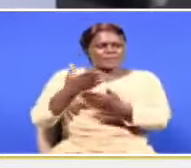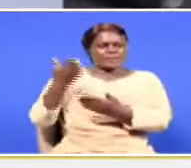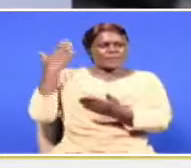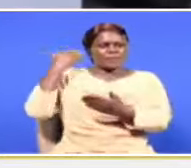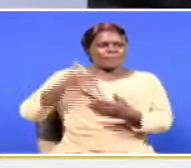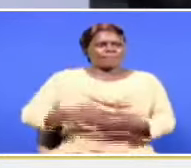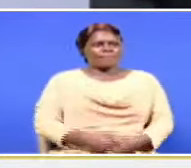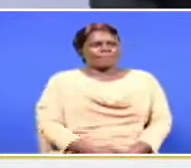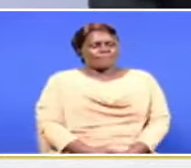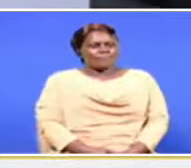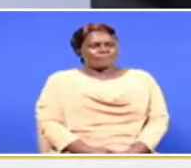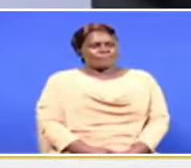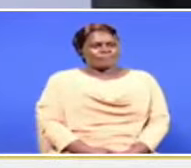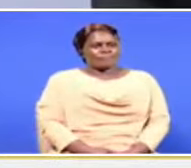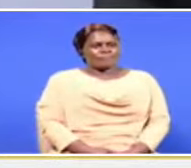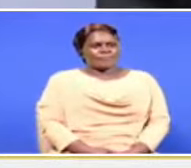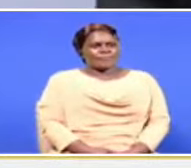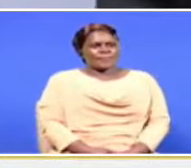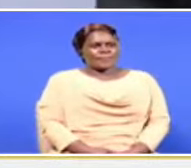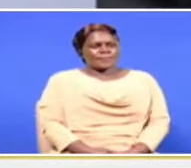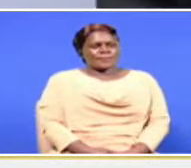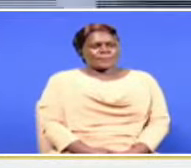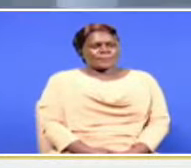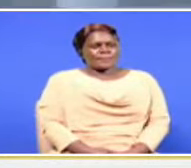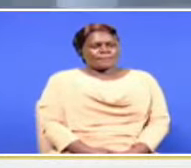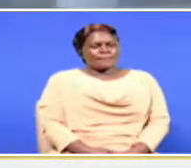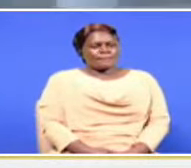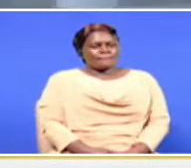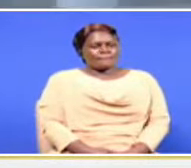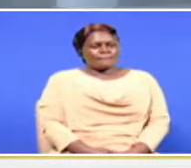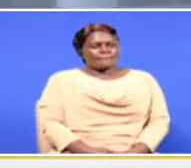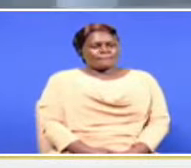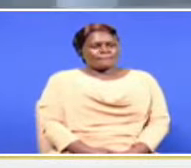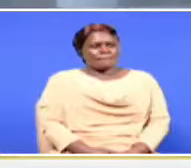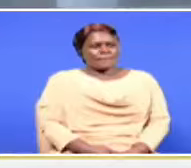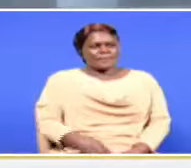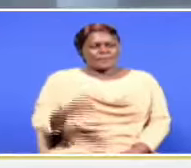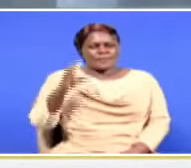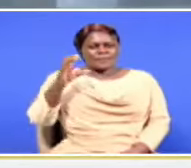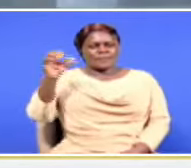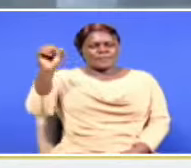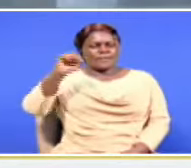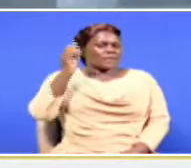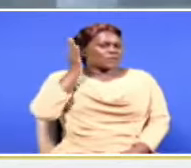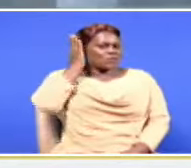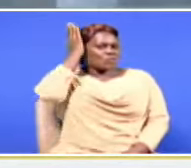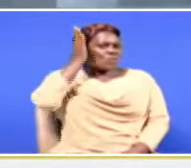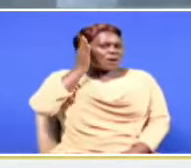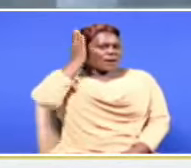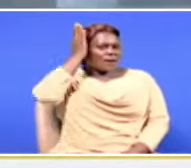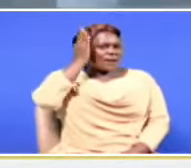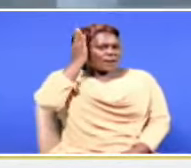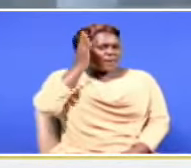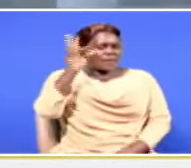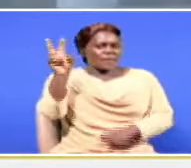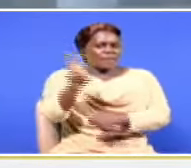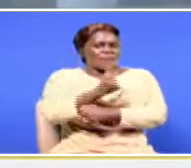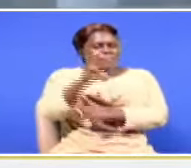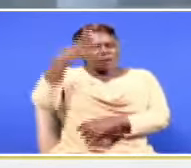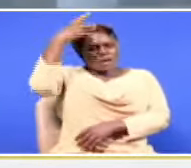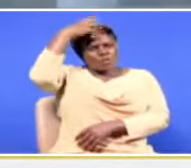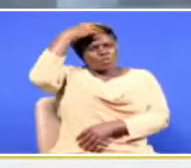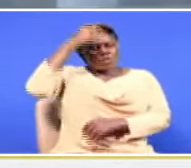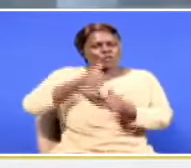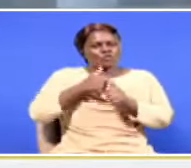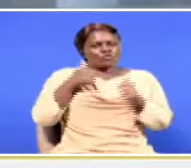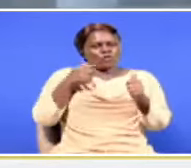Miriam Angel, KTN News. Now, Defence CS Aden Duale has pledged to strengthen surveillance in Lamu to